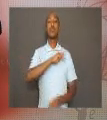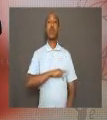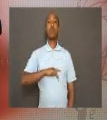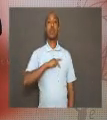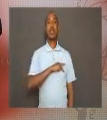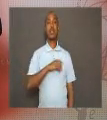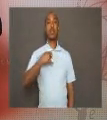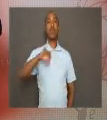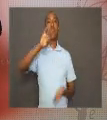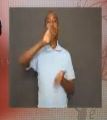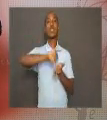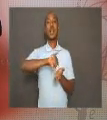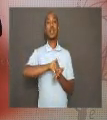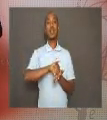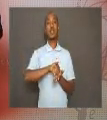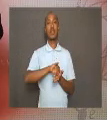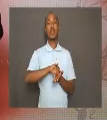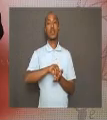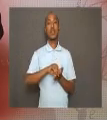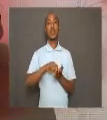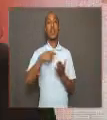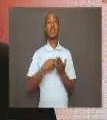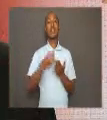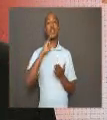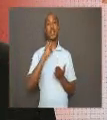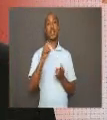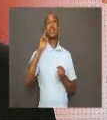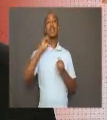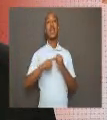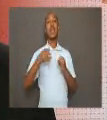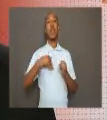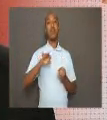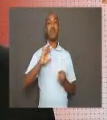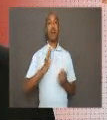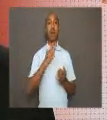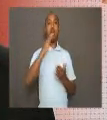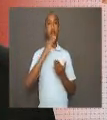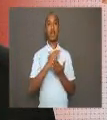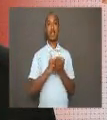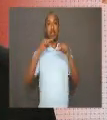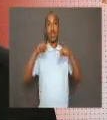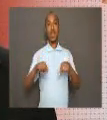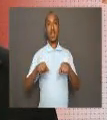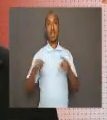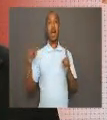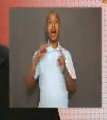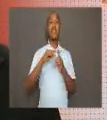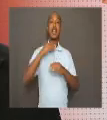will learn about the properties of salts. This brings us to the end of our lesson for